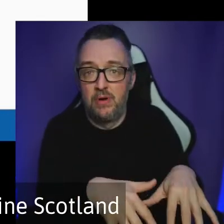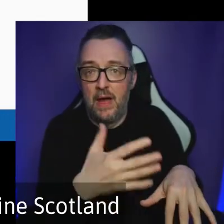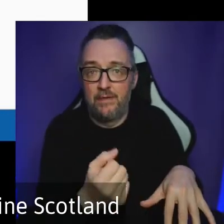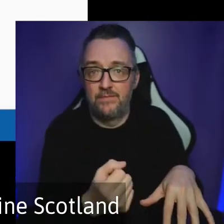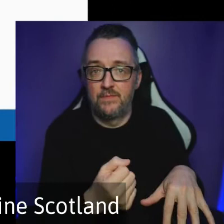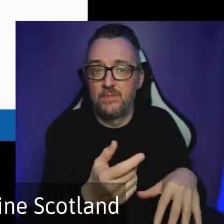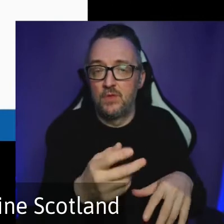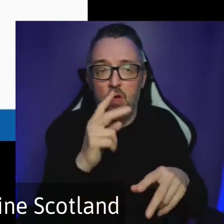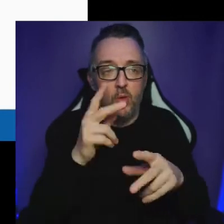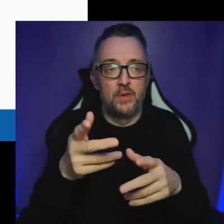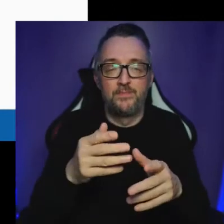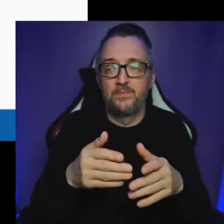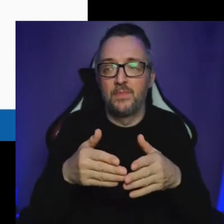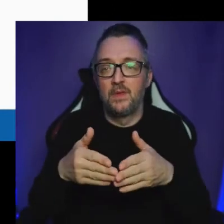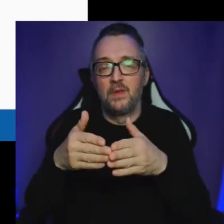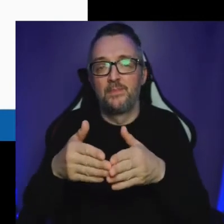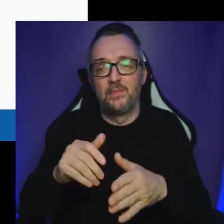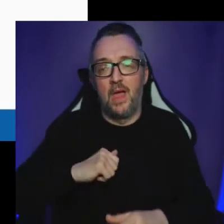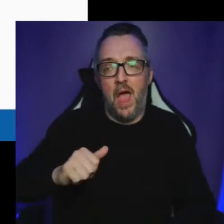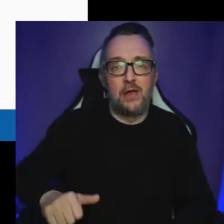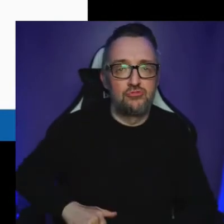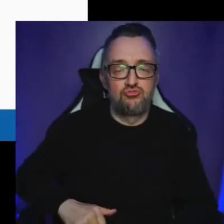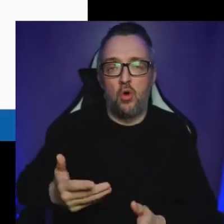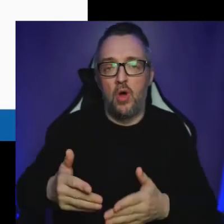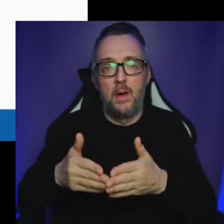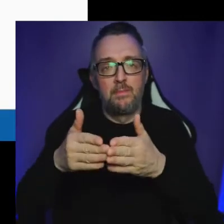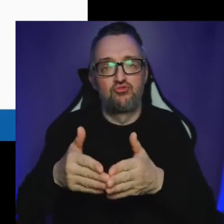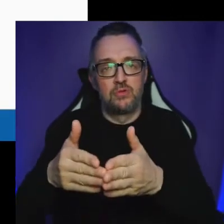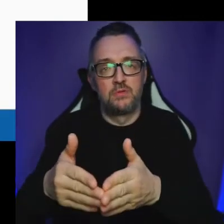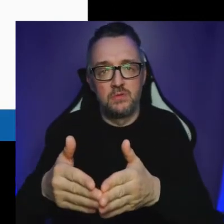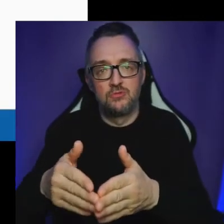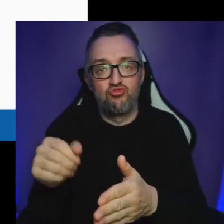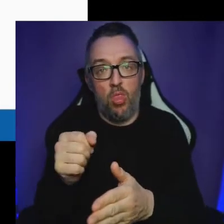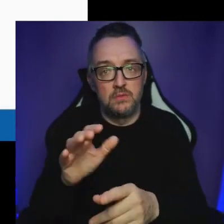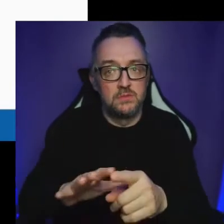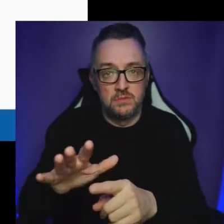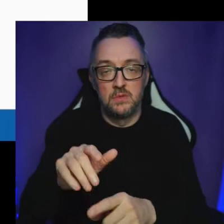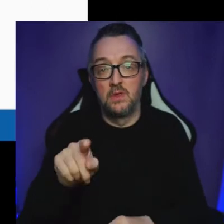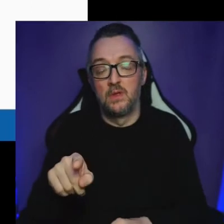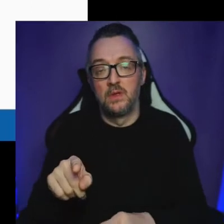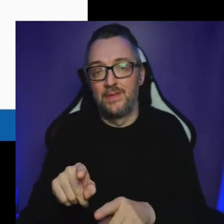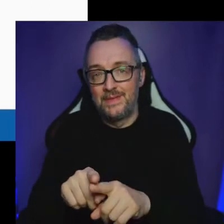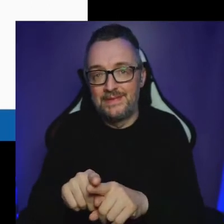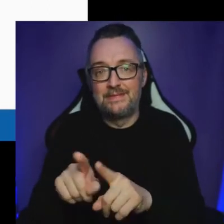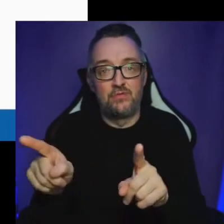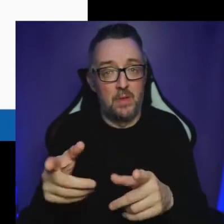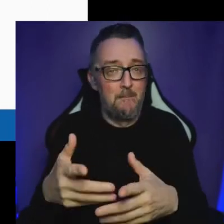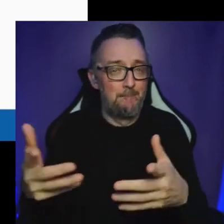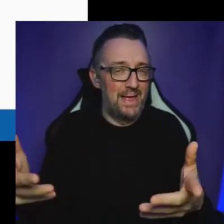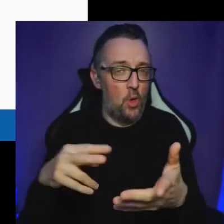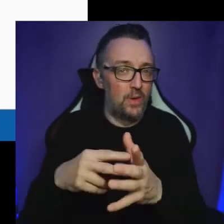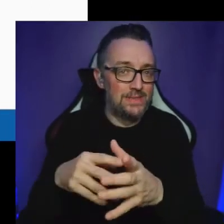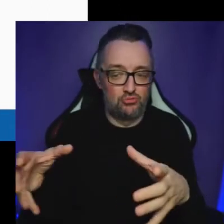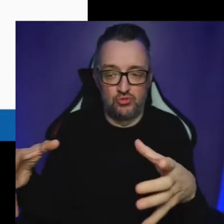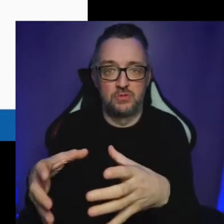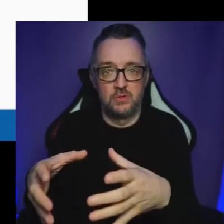I don't know, Marine Scotland or agriculture and rural and education, they're kind of, again, big organizations in